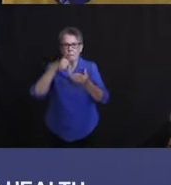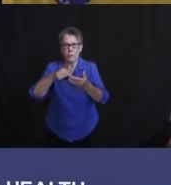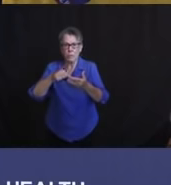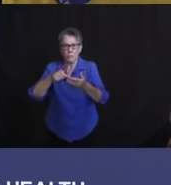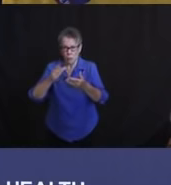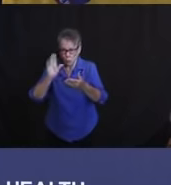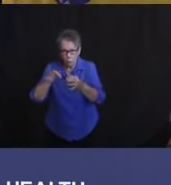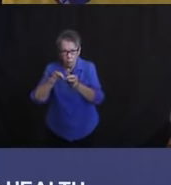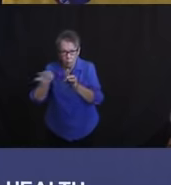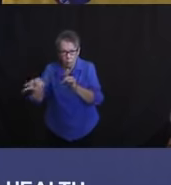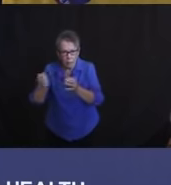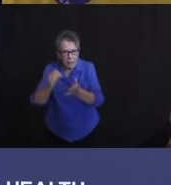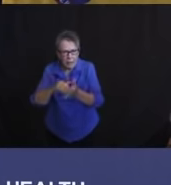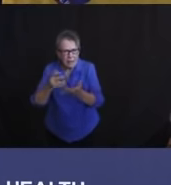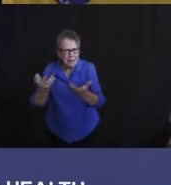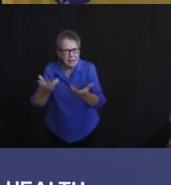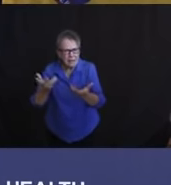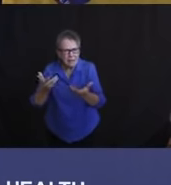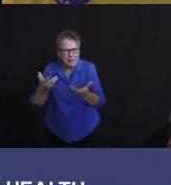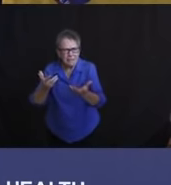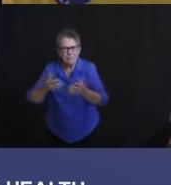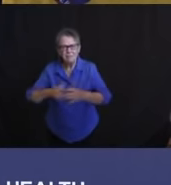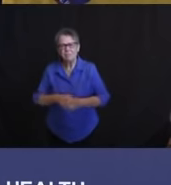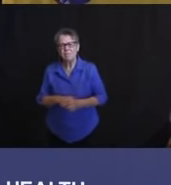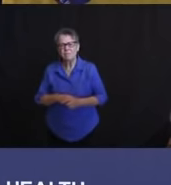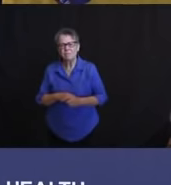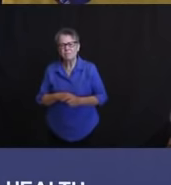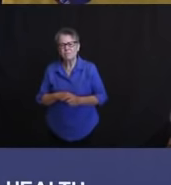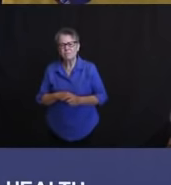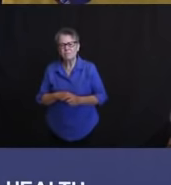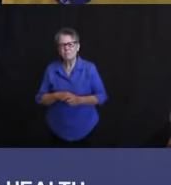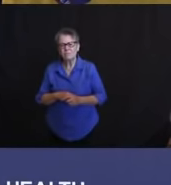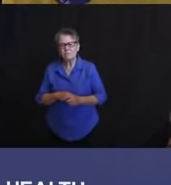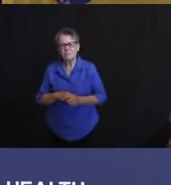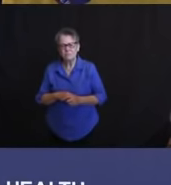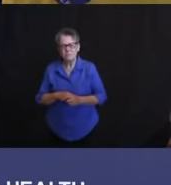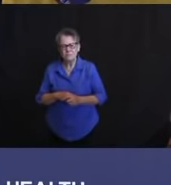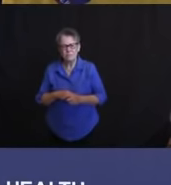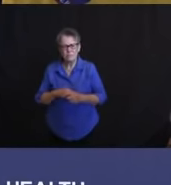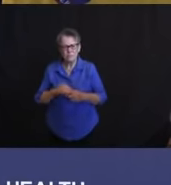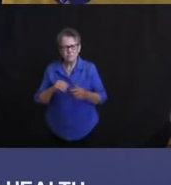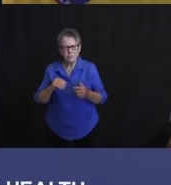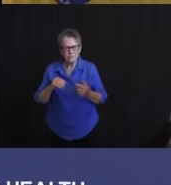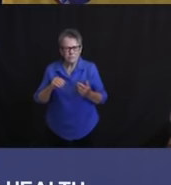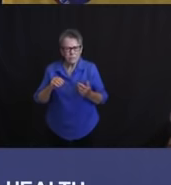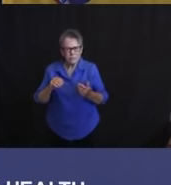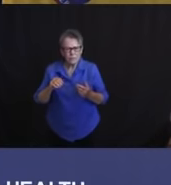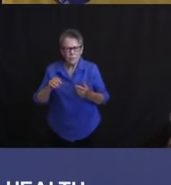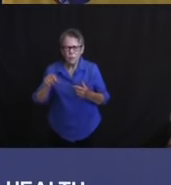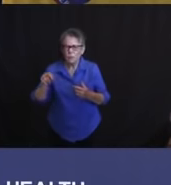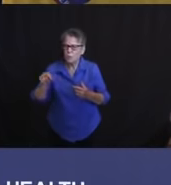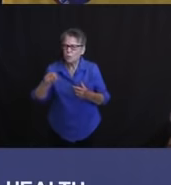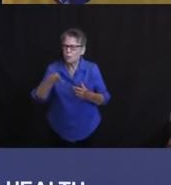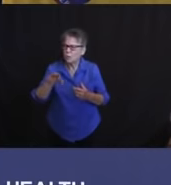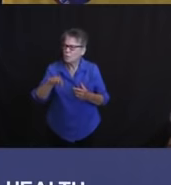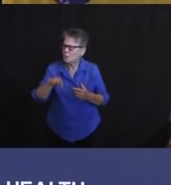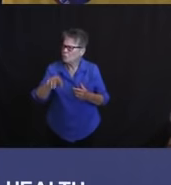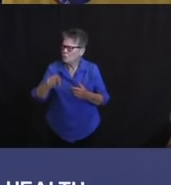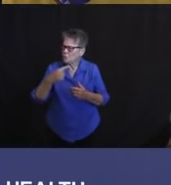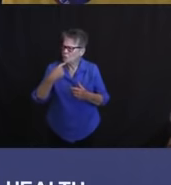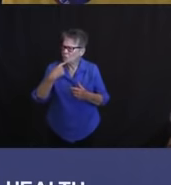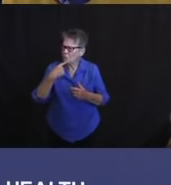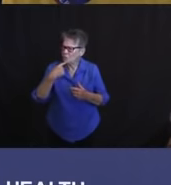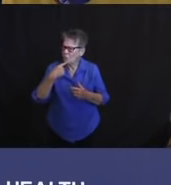again, Nikita, assuming you're not ratting out any protection of privacy, would love to know the specific situations. So that's